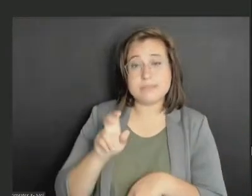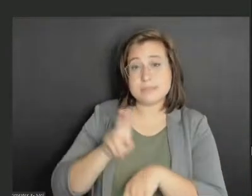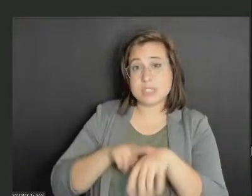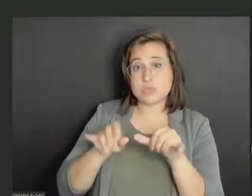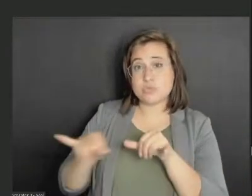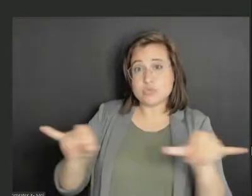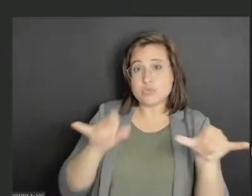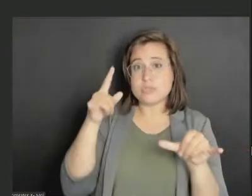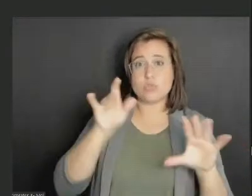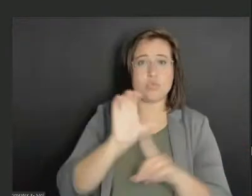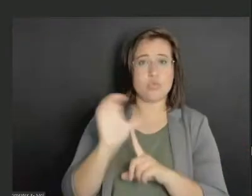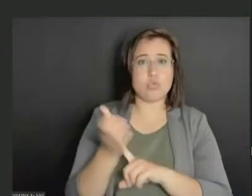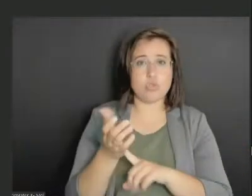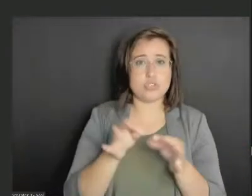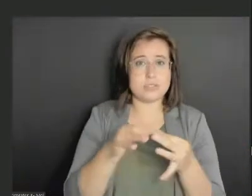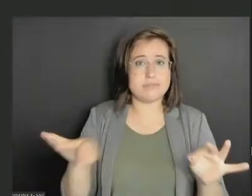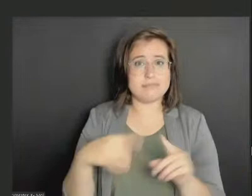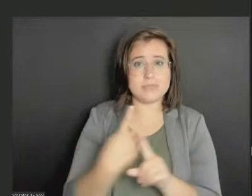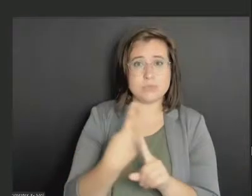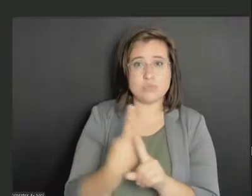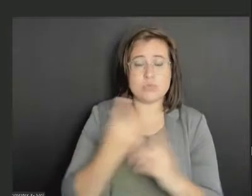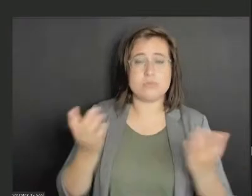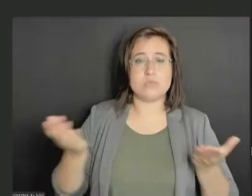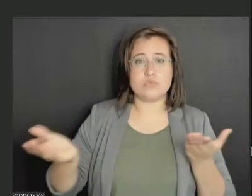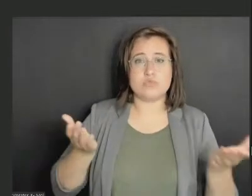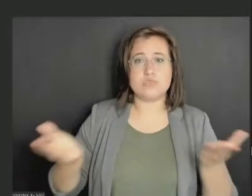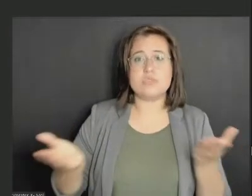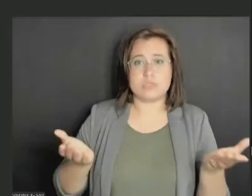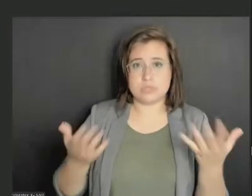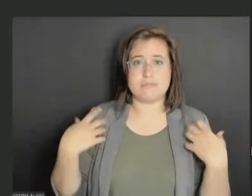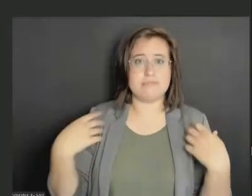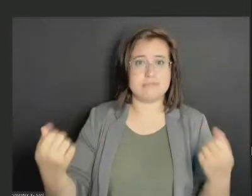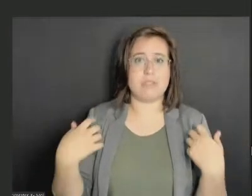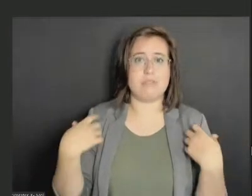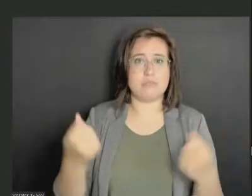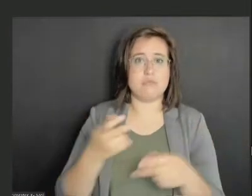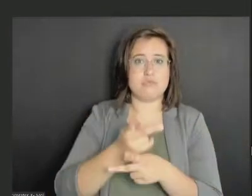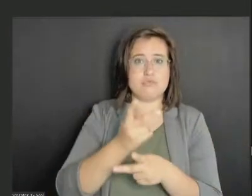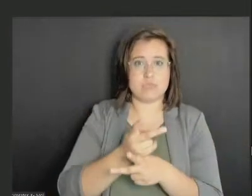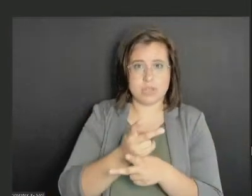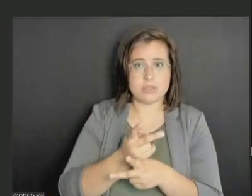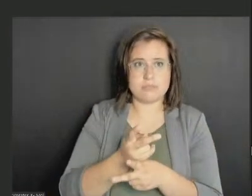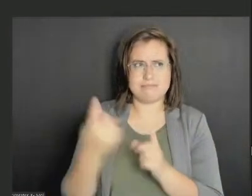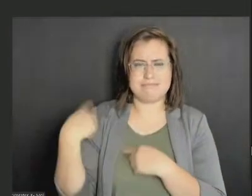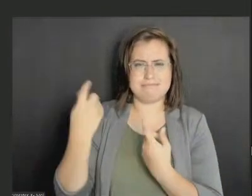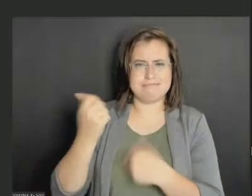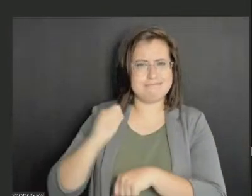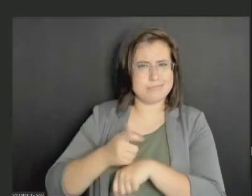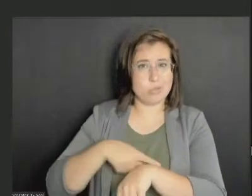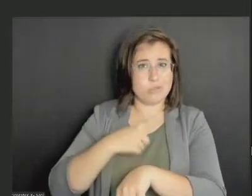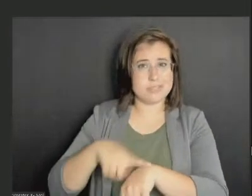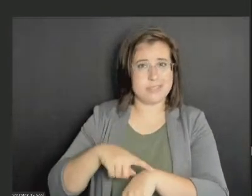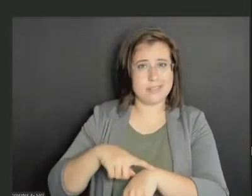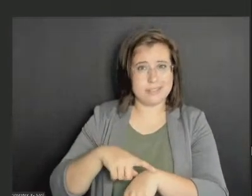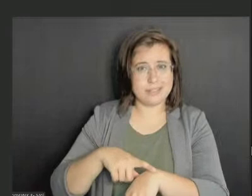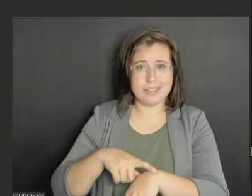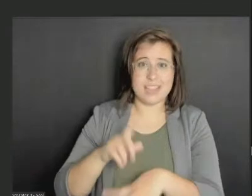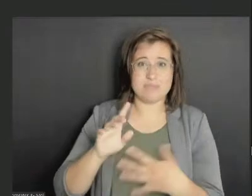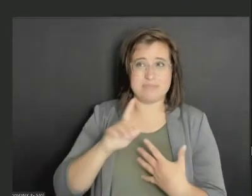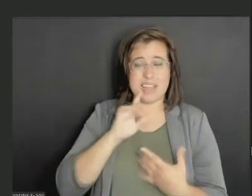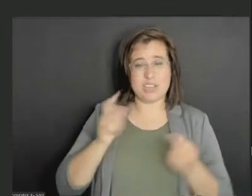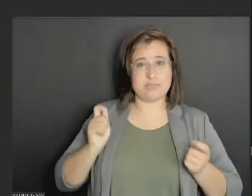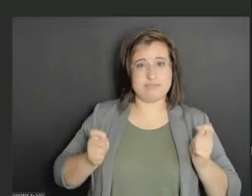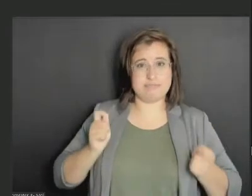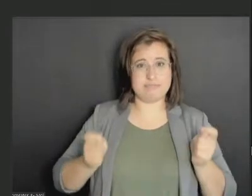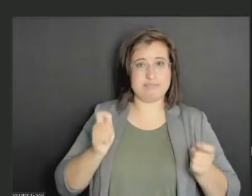for culturally and linguistically appropriate services in health and healthcare has been around for quite a while, and in fact has been modified a few